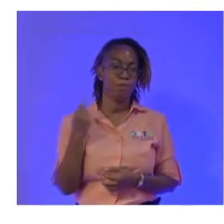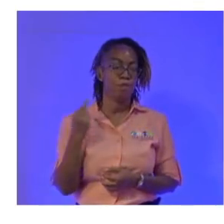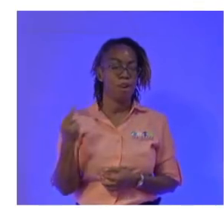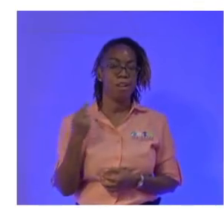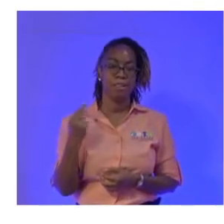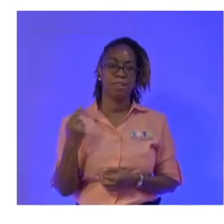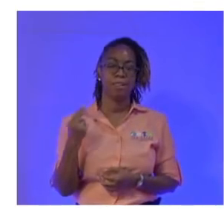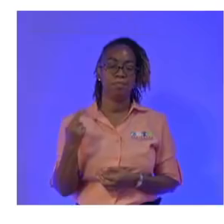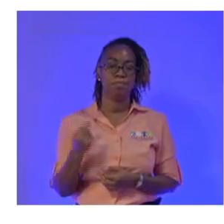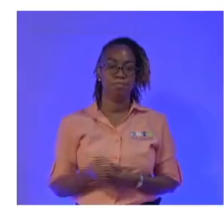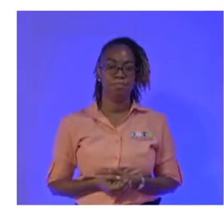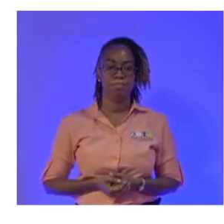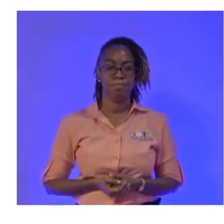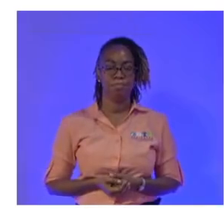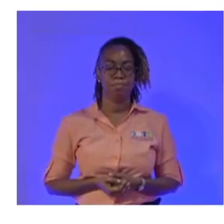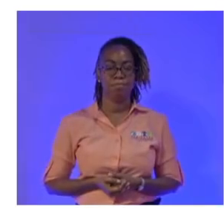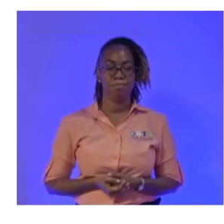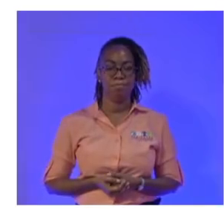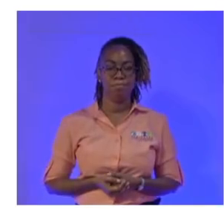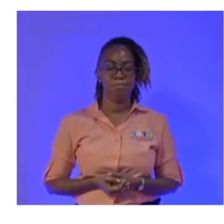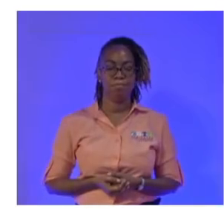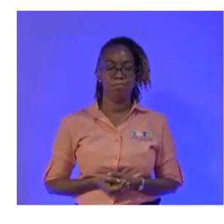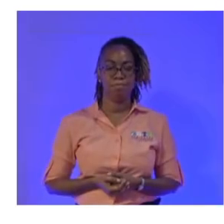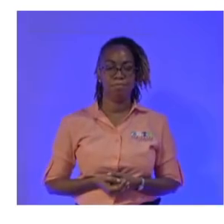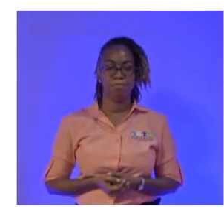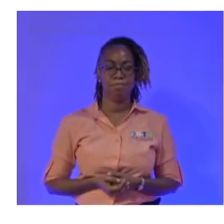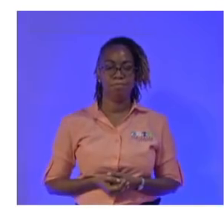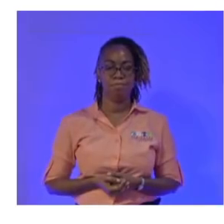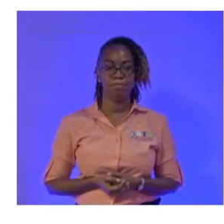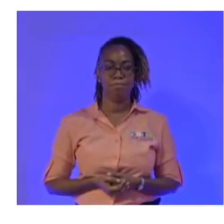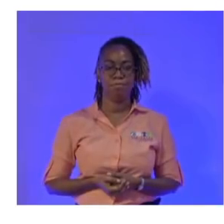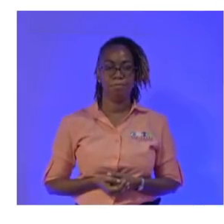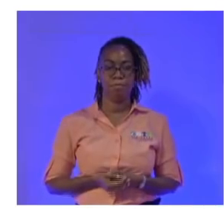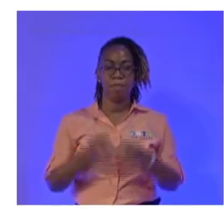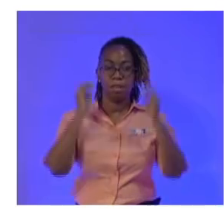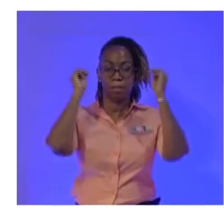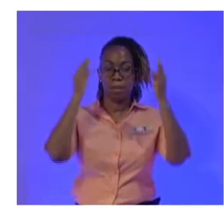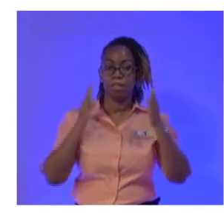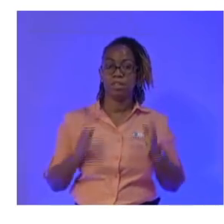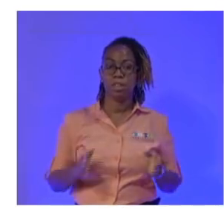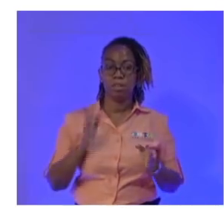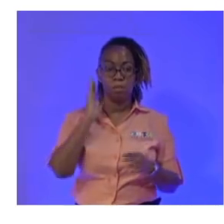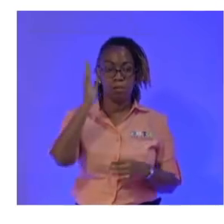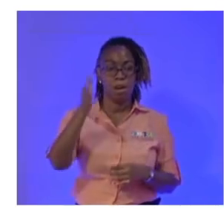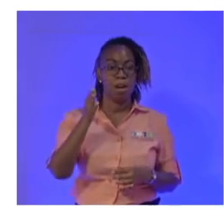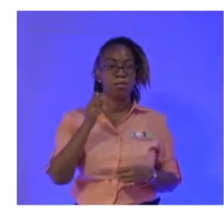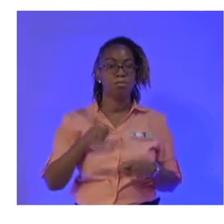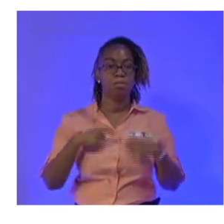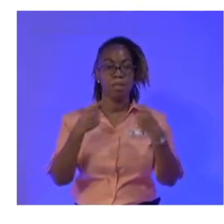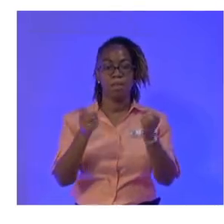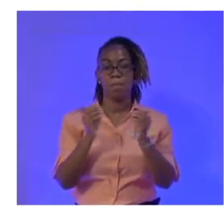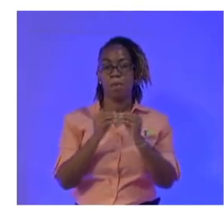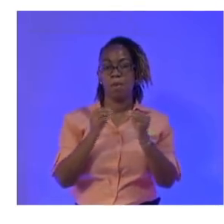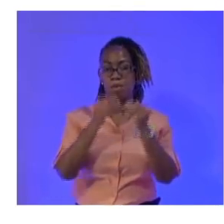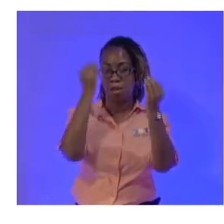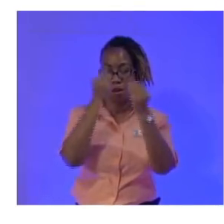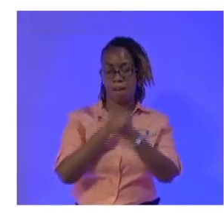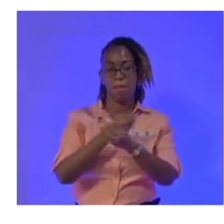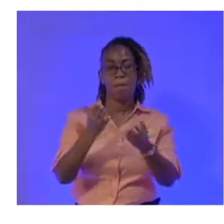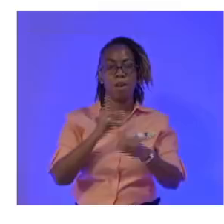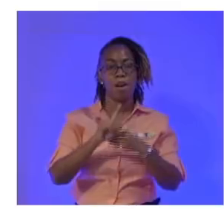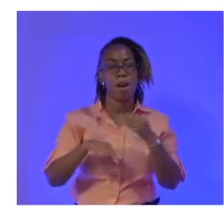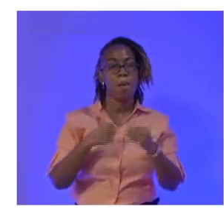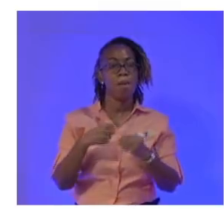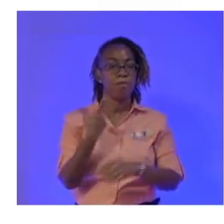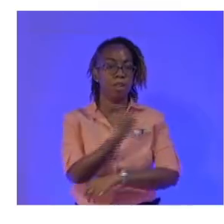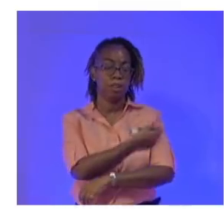the deceased. The Honourable Minister will provide further information on the vaccination status,